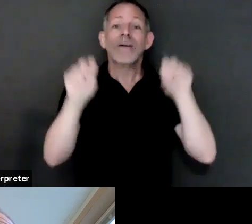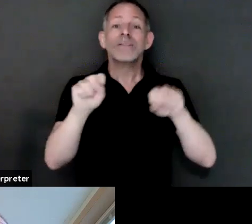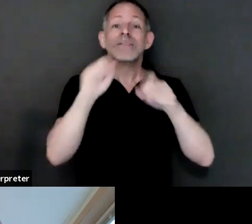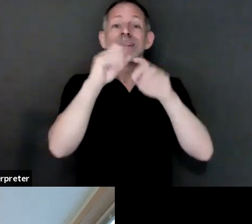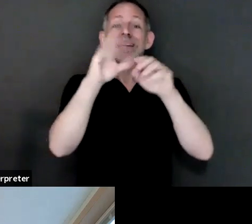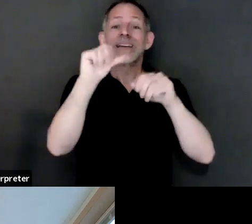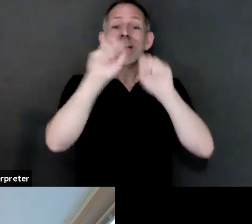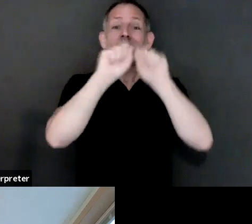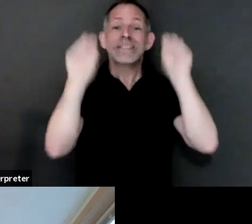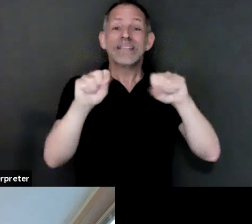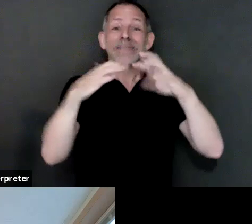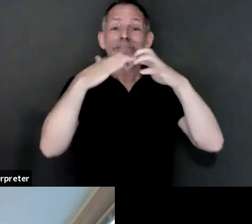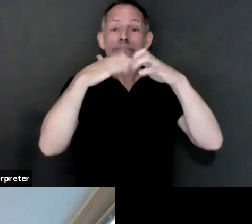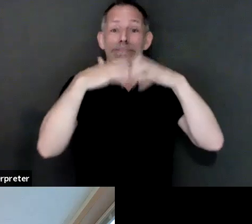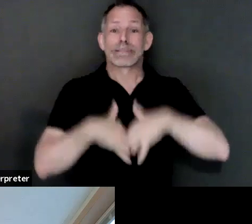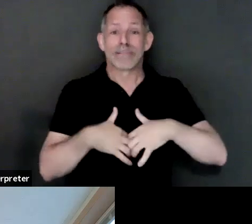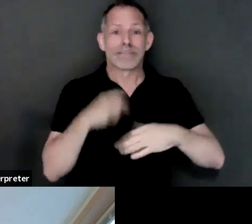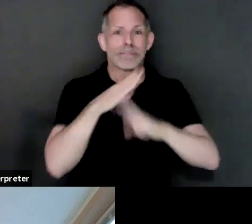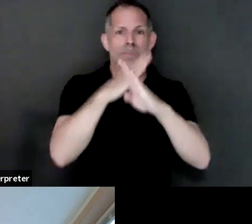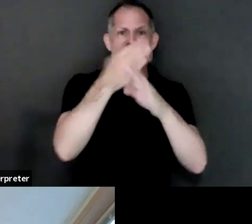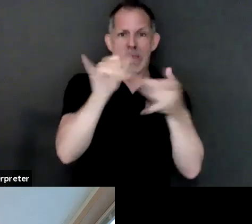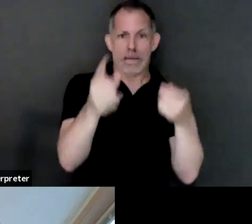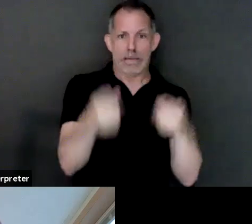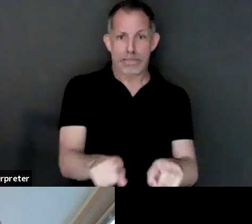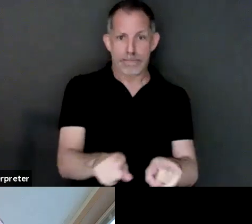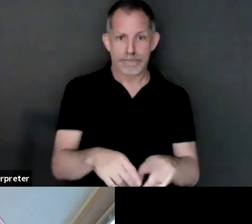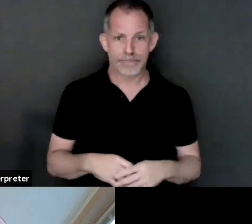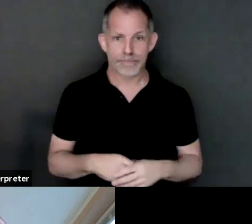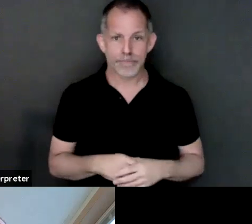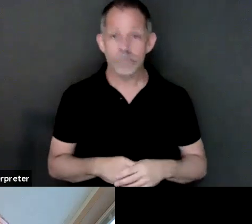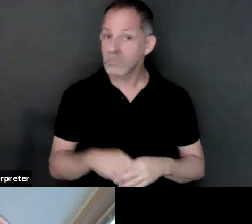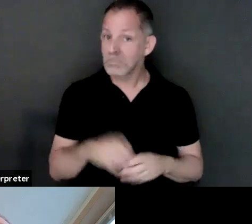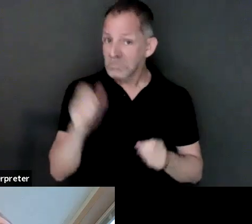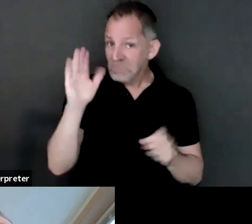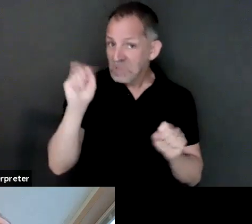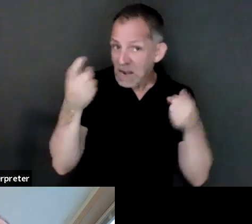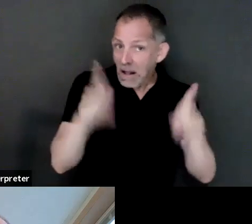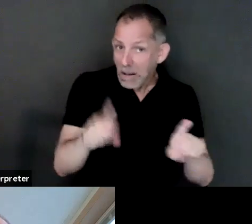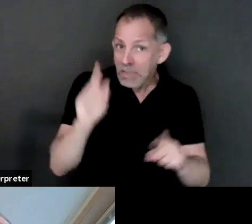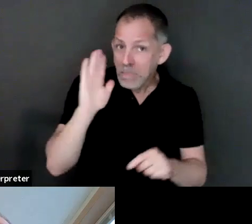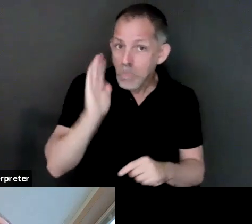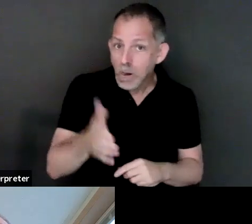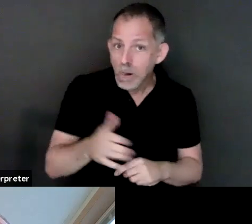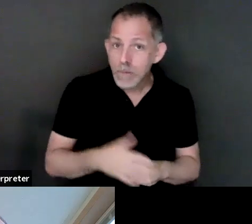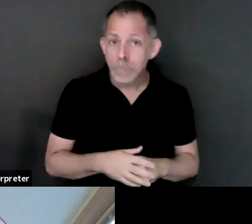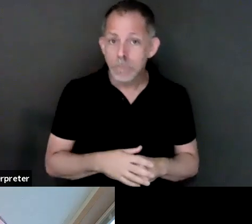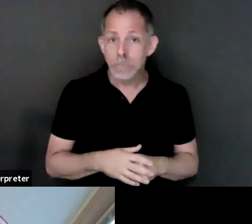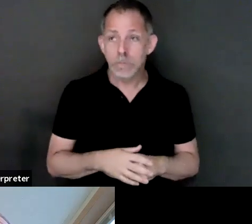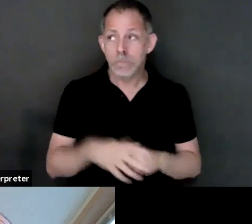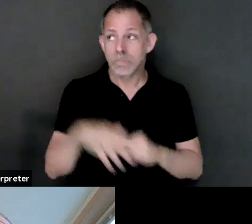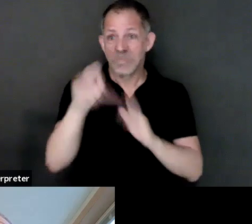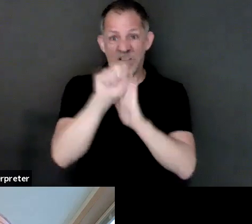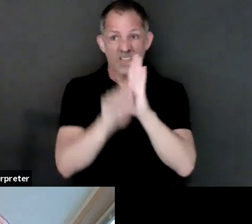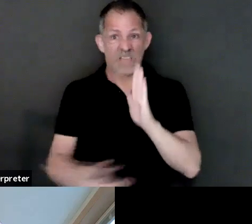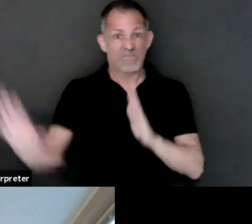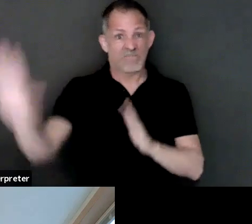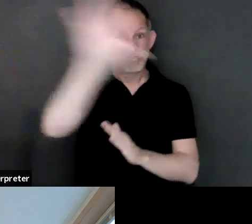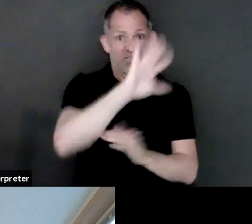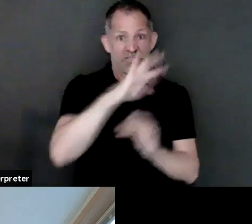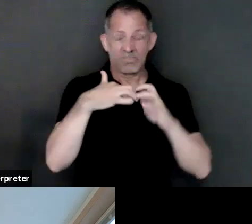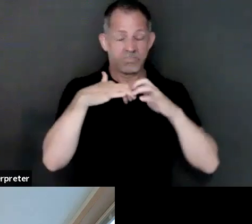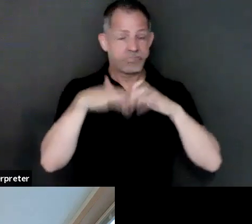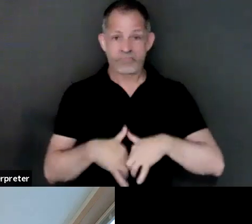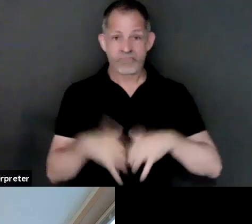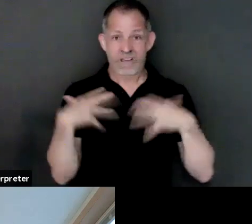That could also be thrust upon us at the state level. So all the more reason for us to try to handle it ourselves with